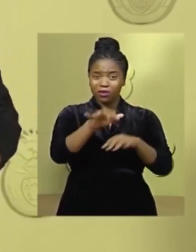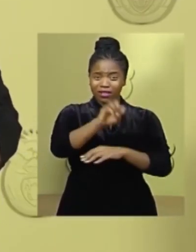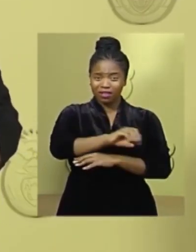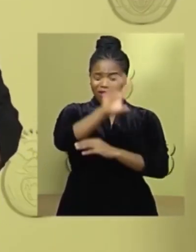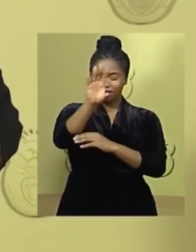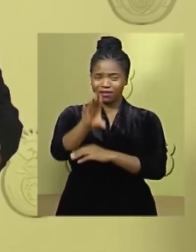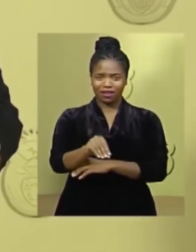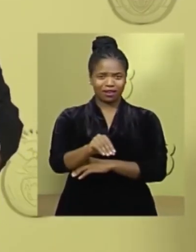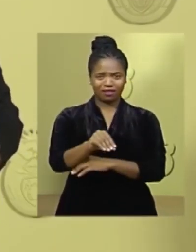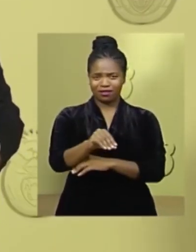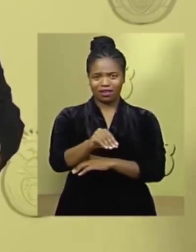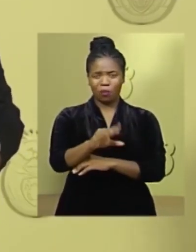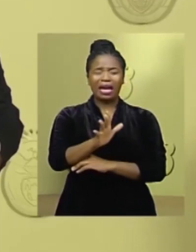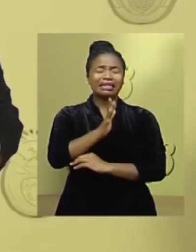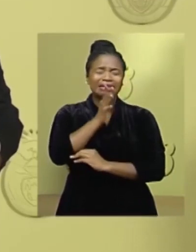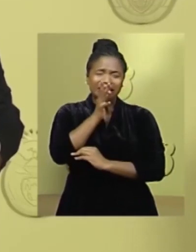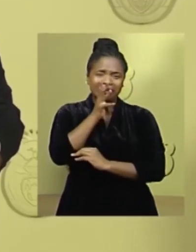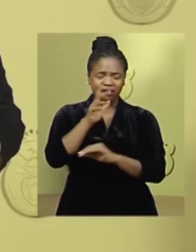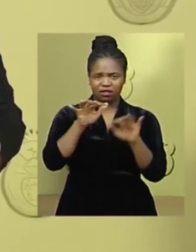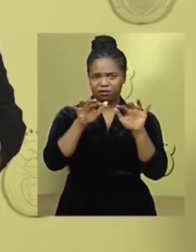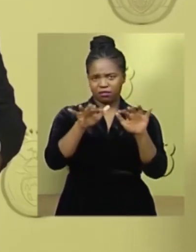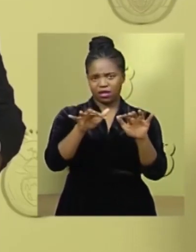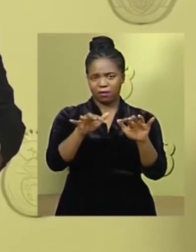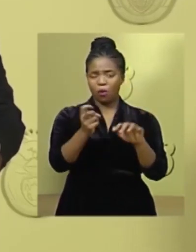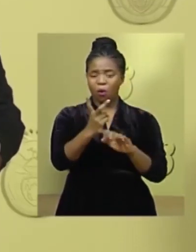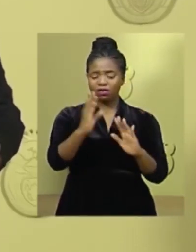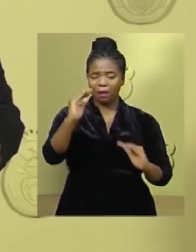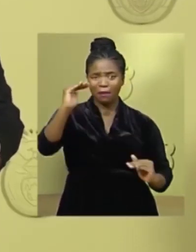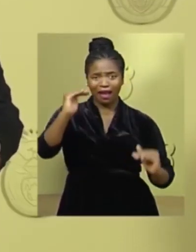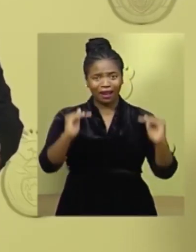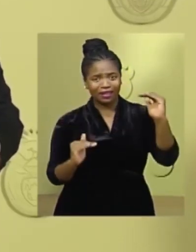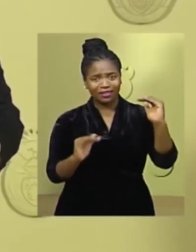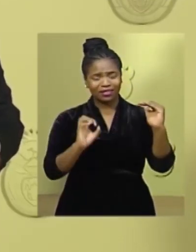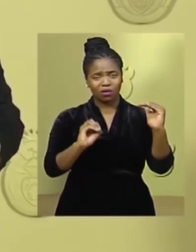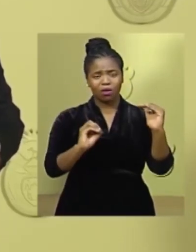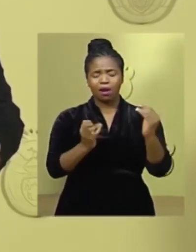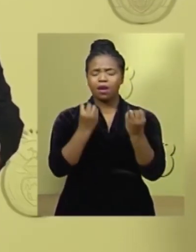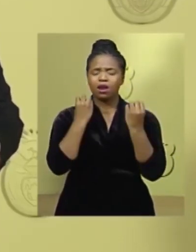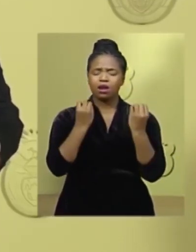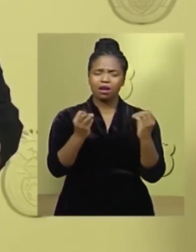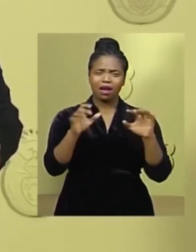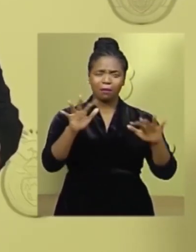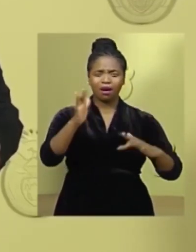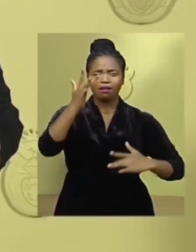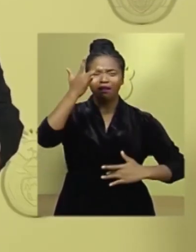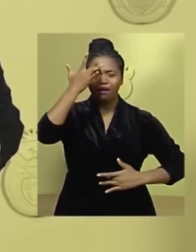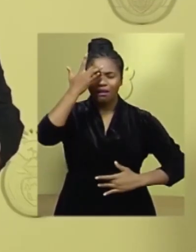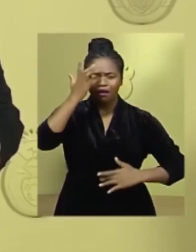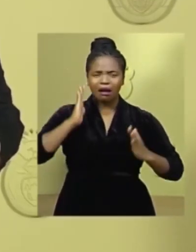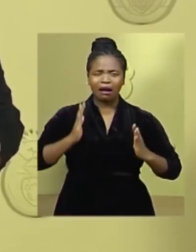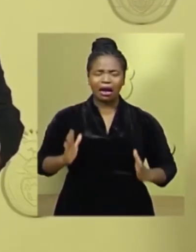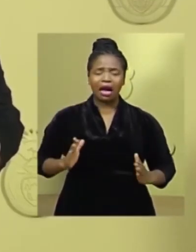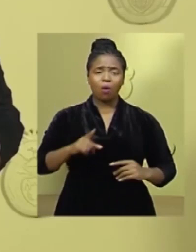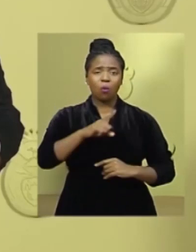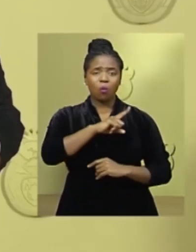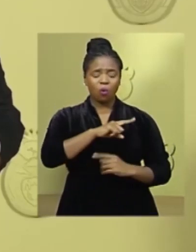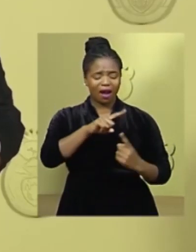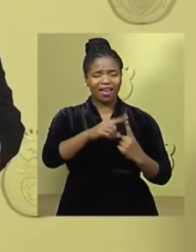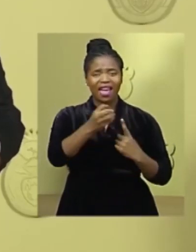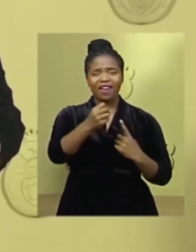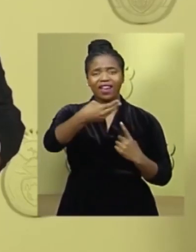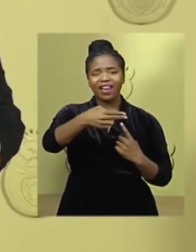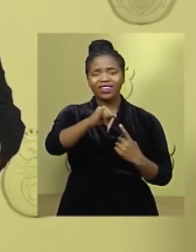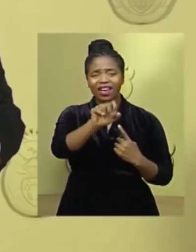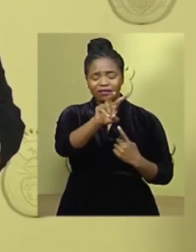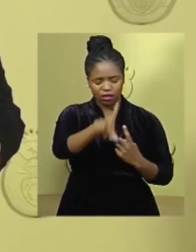Cyril Ramaphosa addressed the Republic of South Africa, which was on the 23rd March 2020. He said